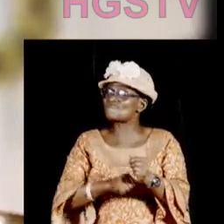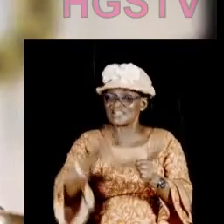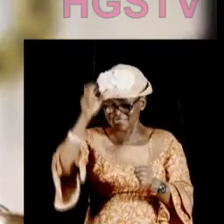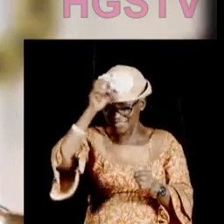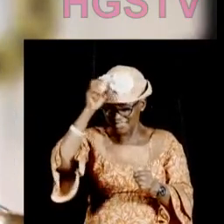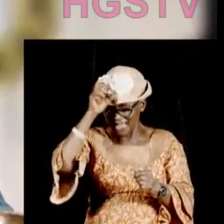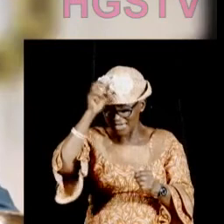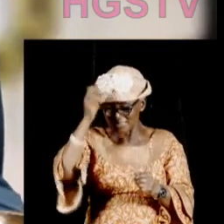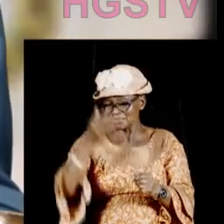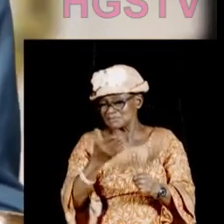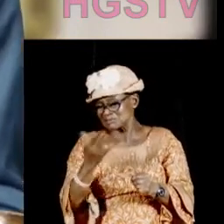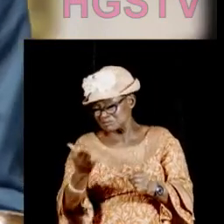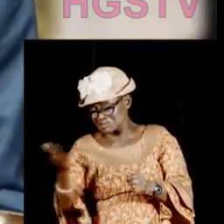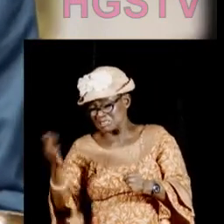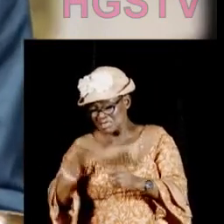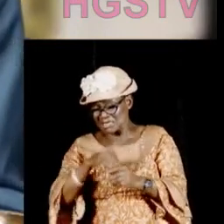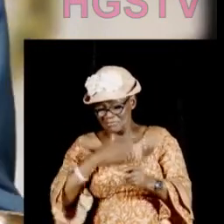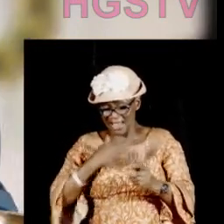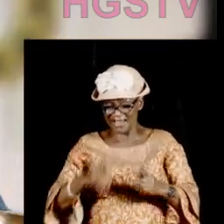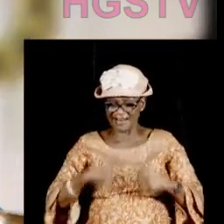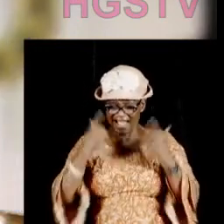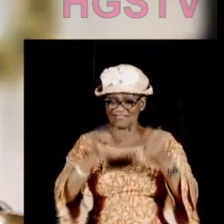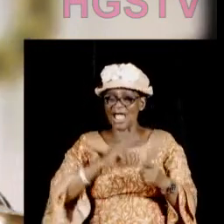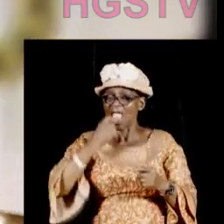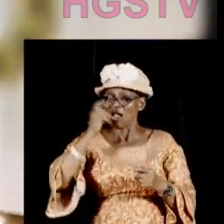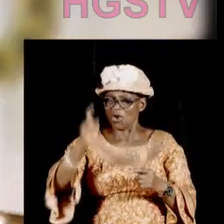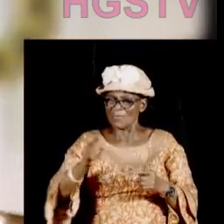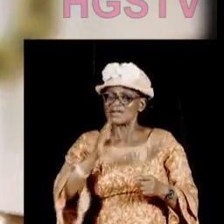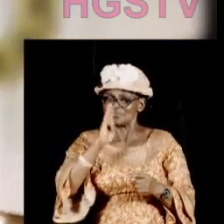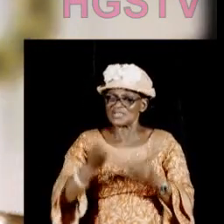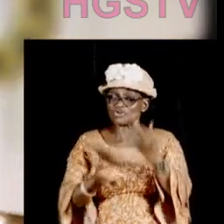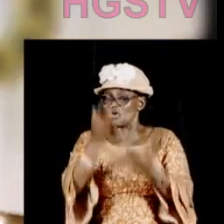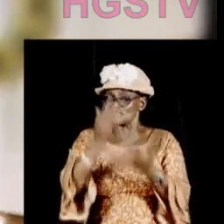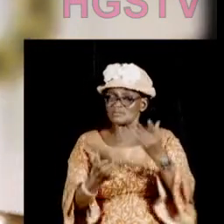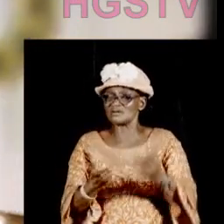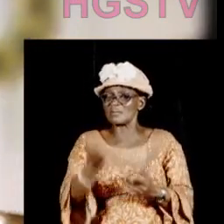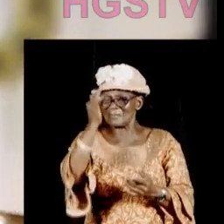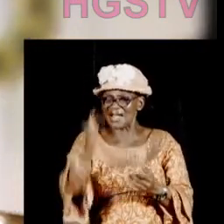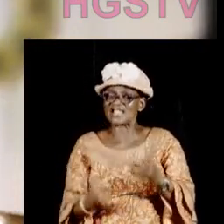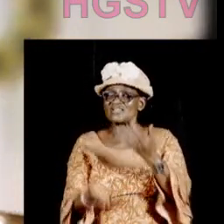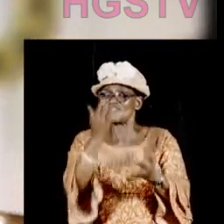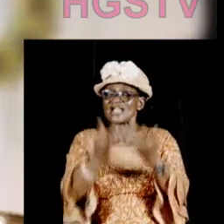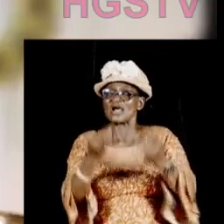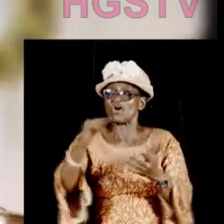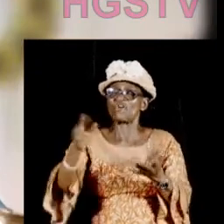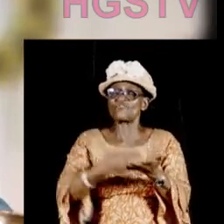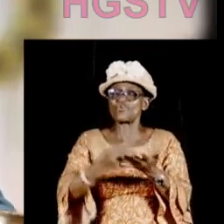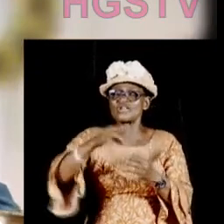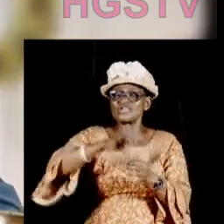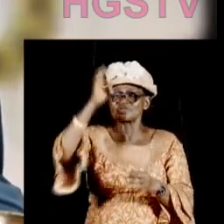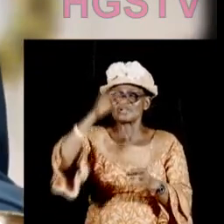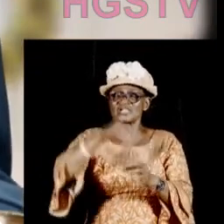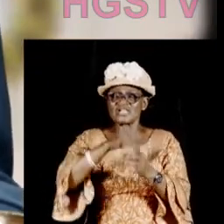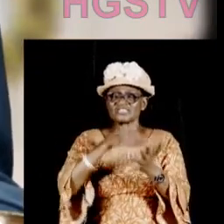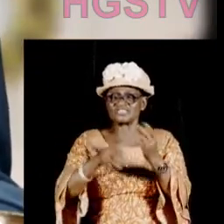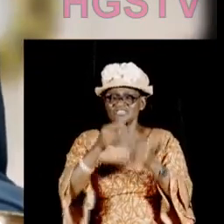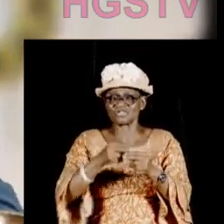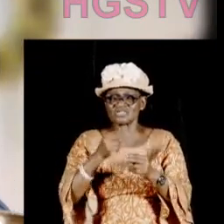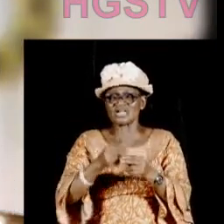causing me sickness, causing me disease, I command, be consumed by fire of Holy Ghost in the name of Jesus.